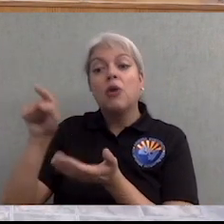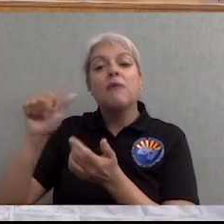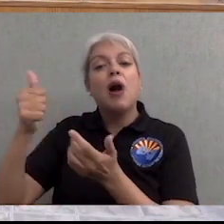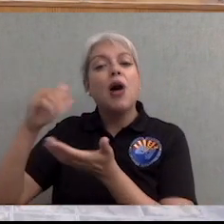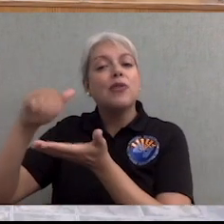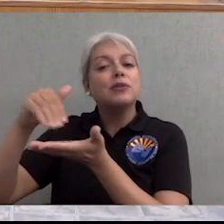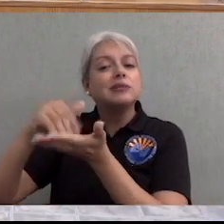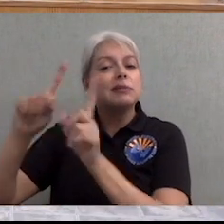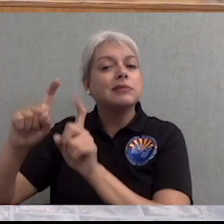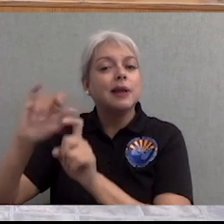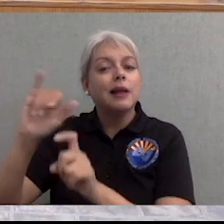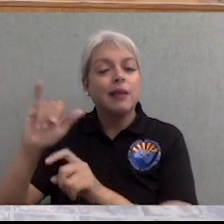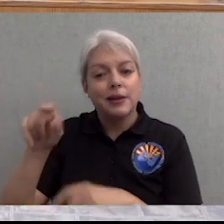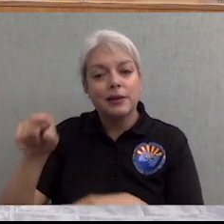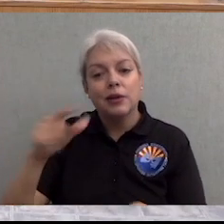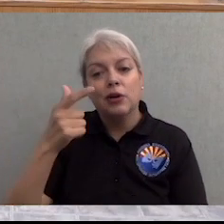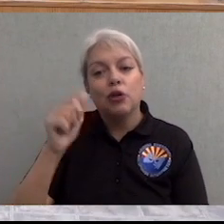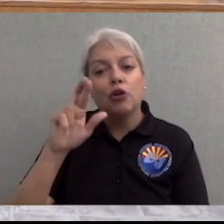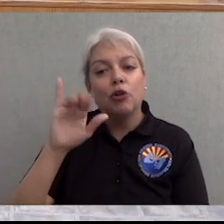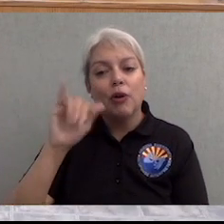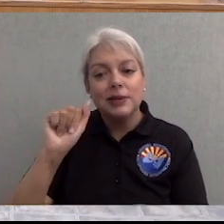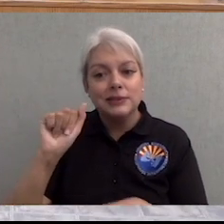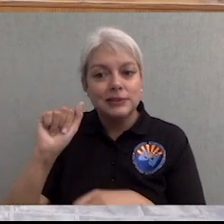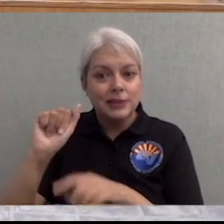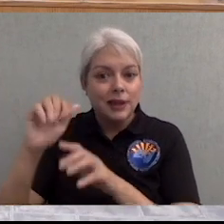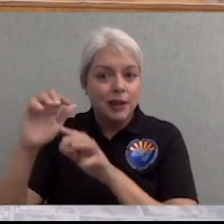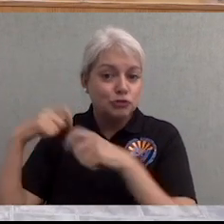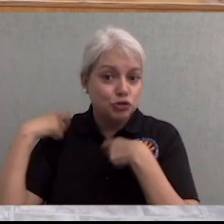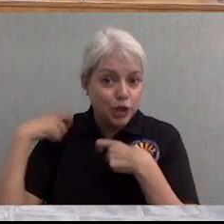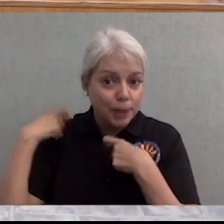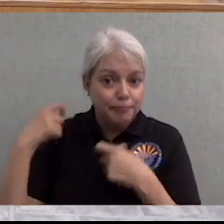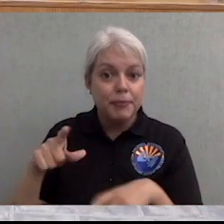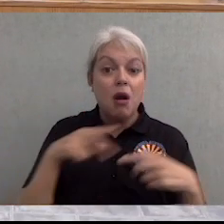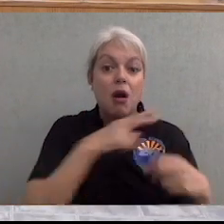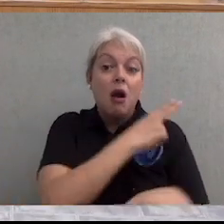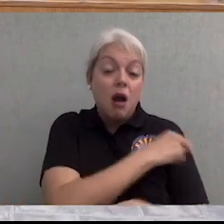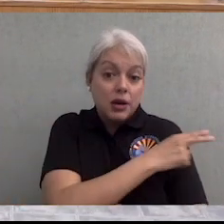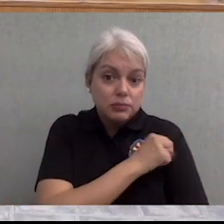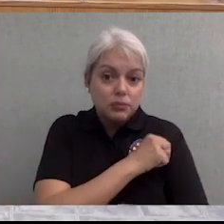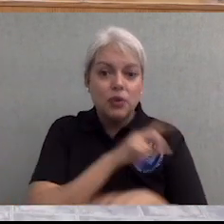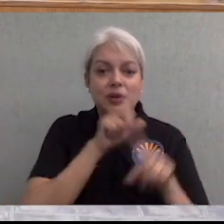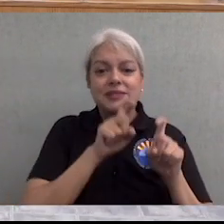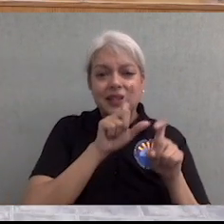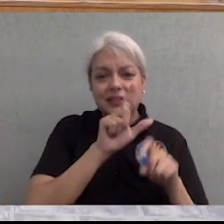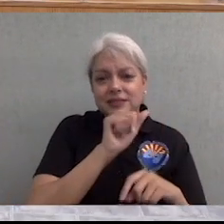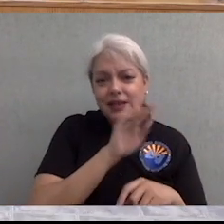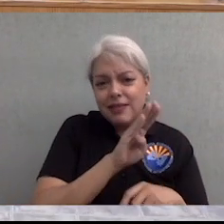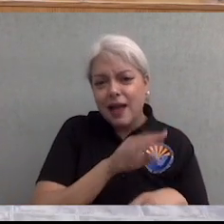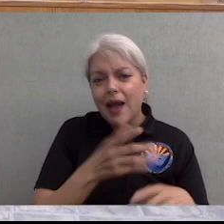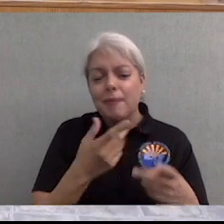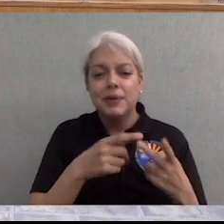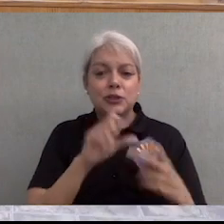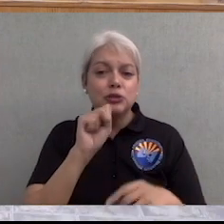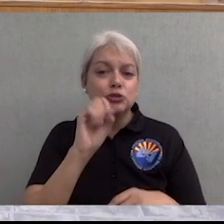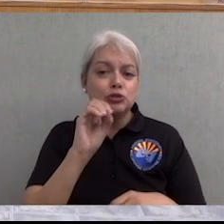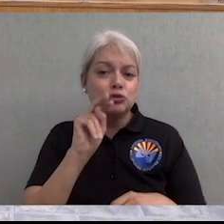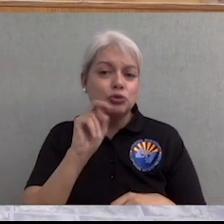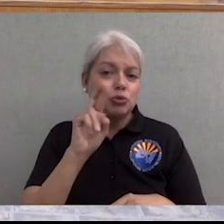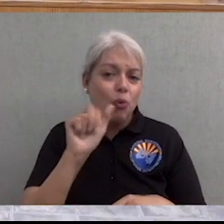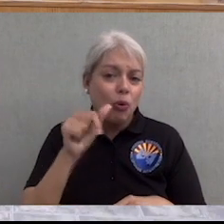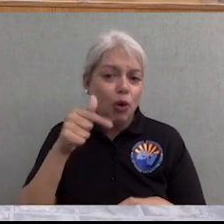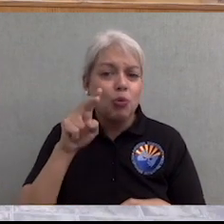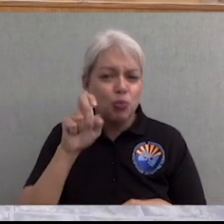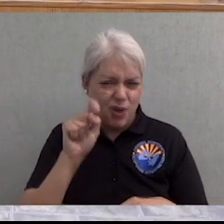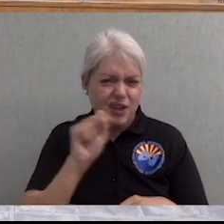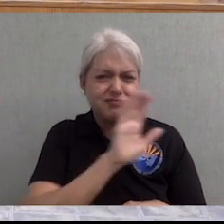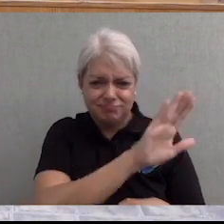Garcia Auditorium and hospitals, testing, LabCorp, and Norquest. What we do have here that Dr. Renteria